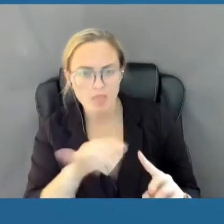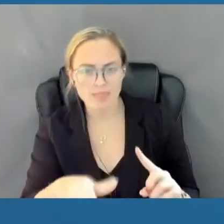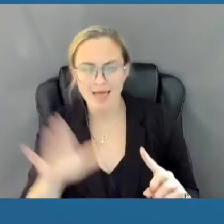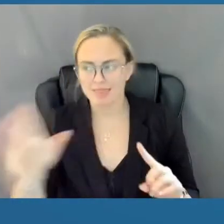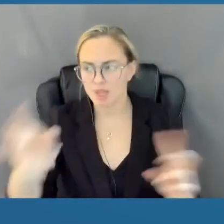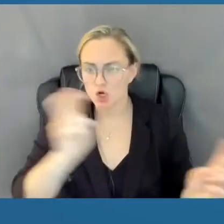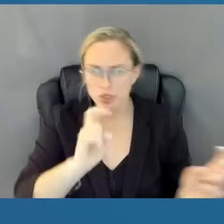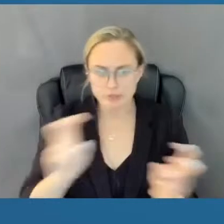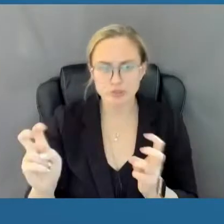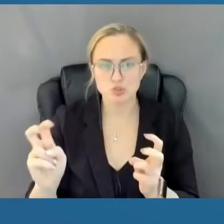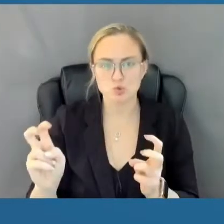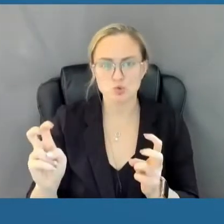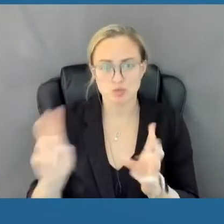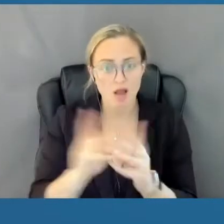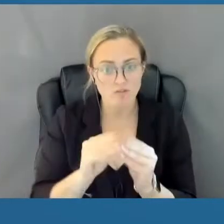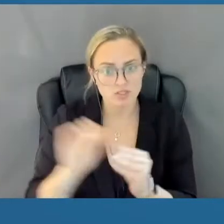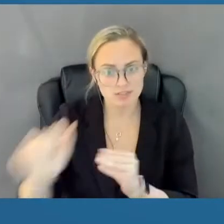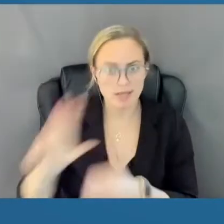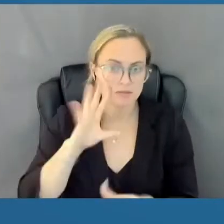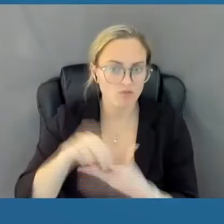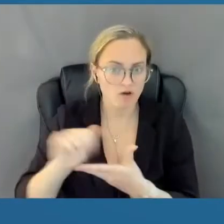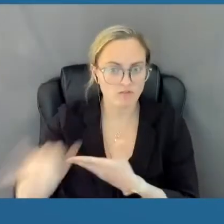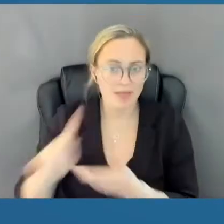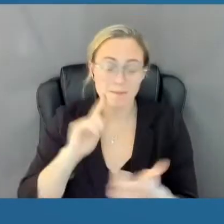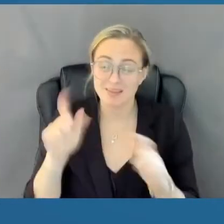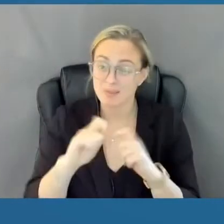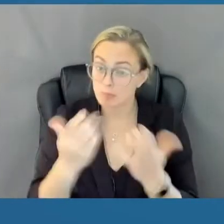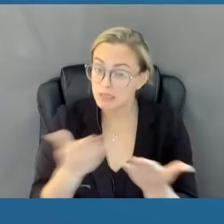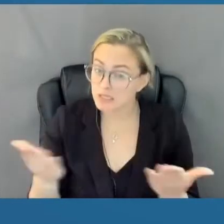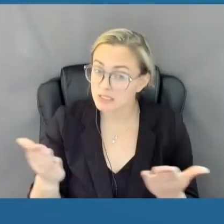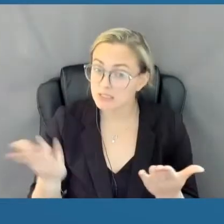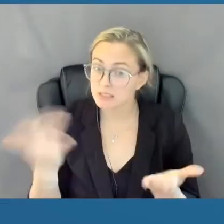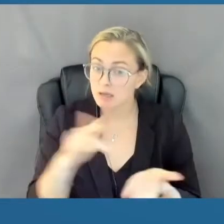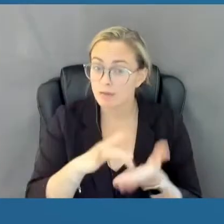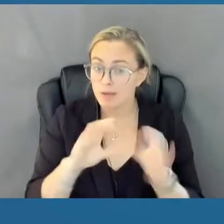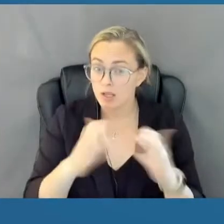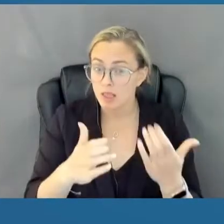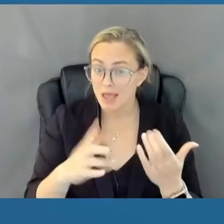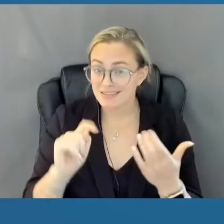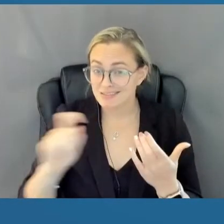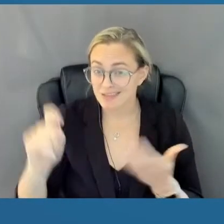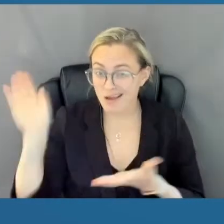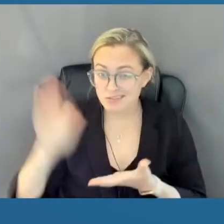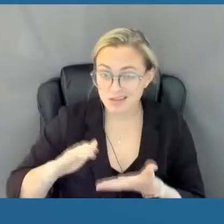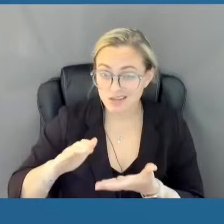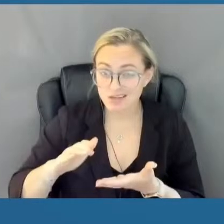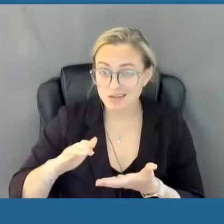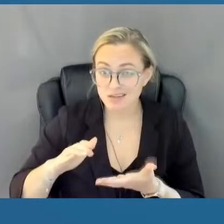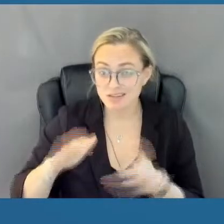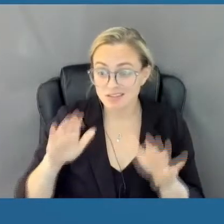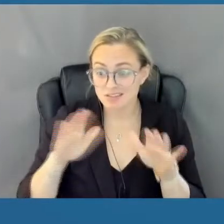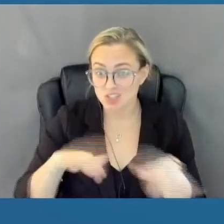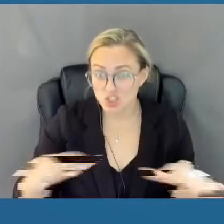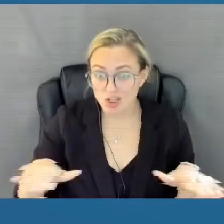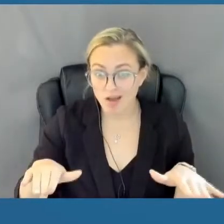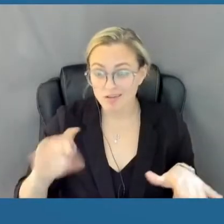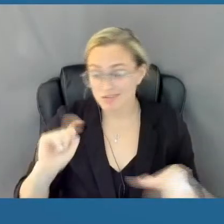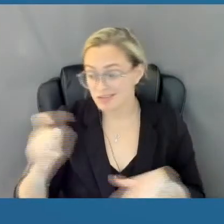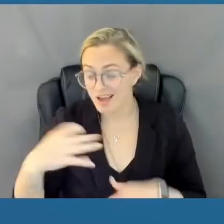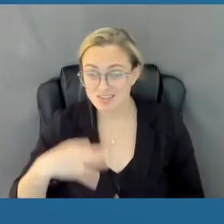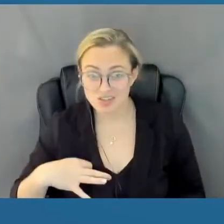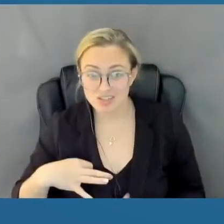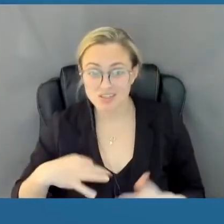conferences. But on the big ticket items, a middle-class tax cut, child tax credit, the